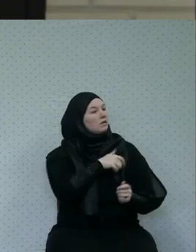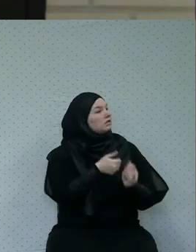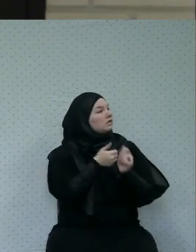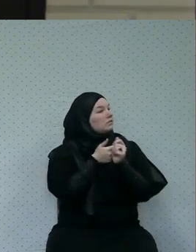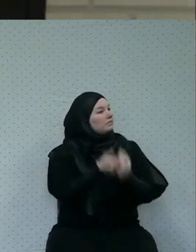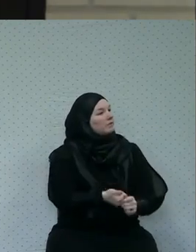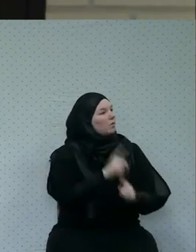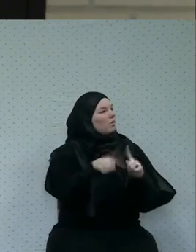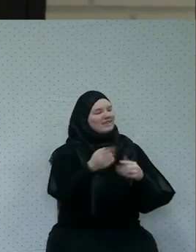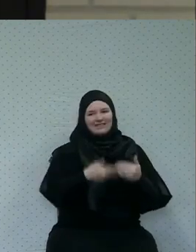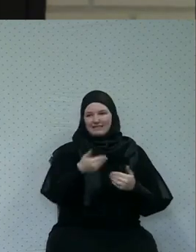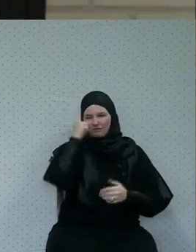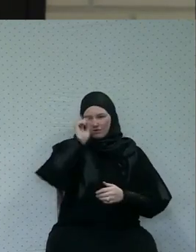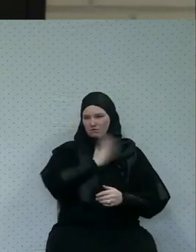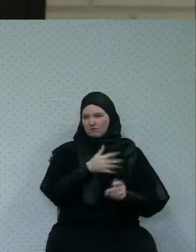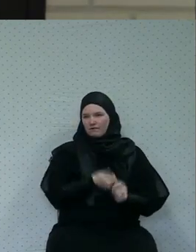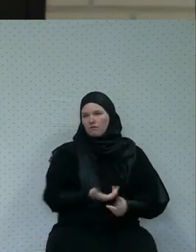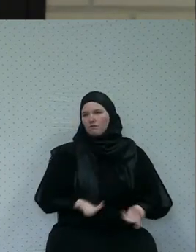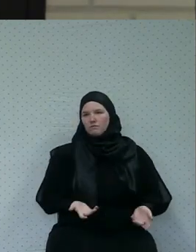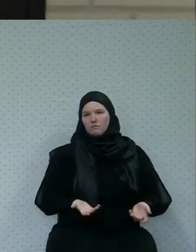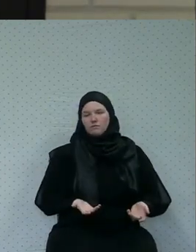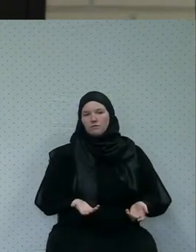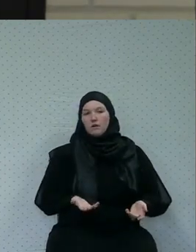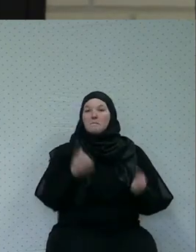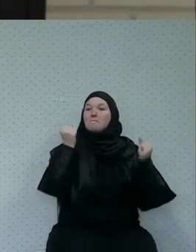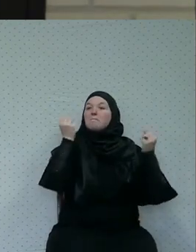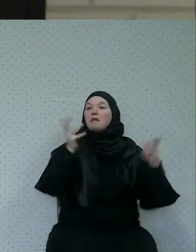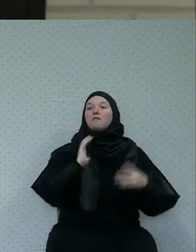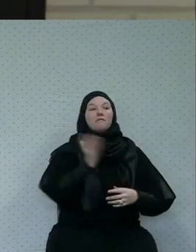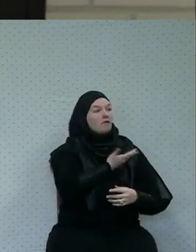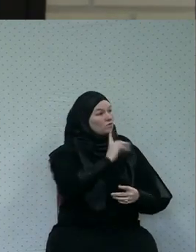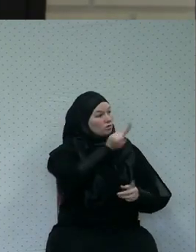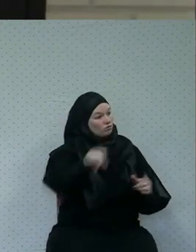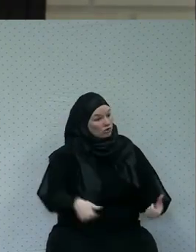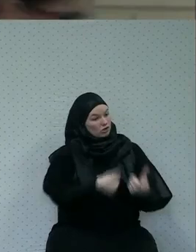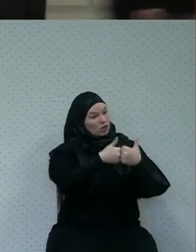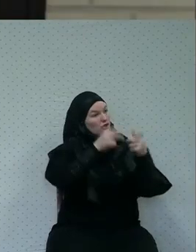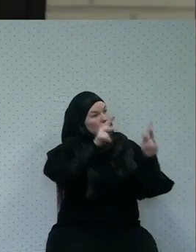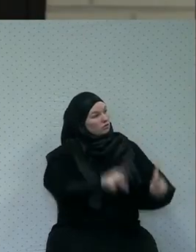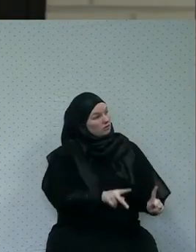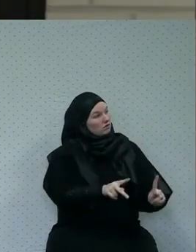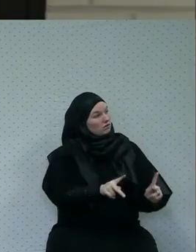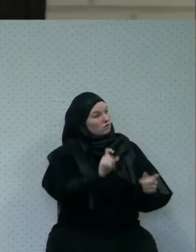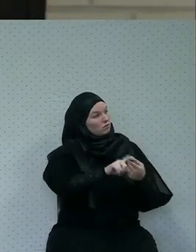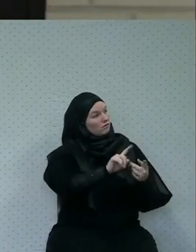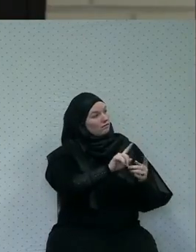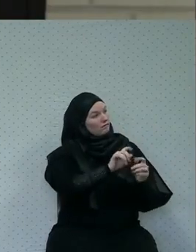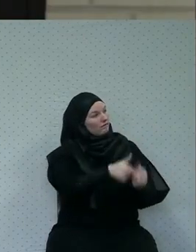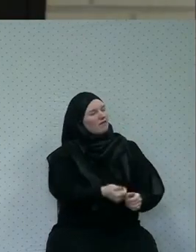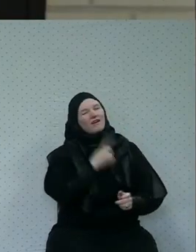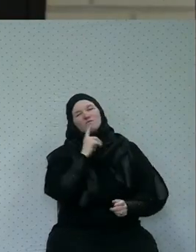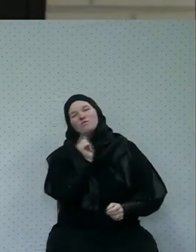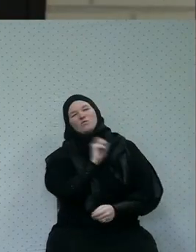when it is easy. And many of us, when you challenge them to comply, they say